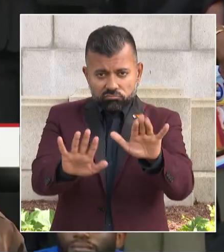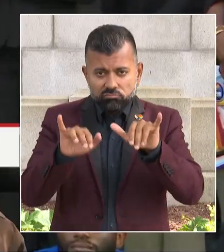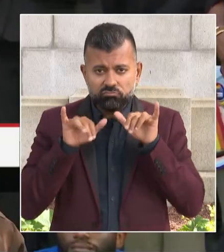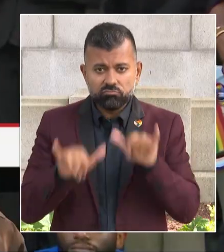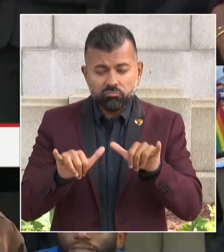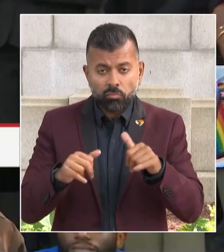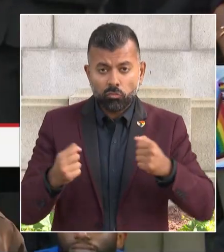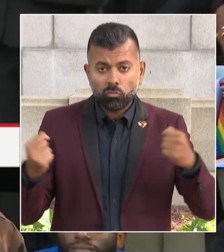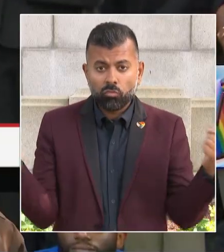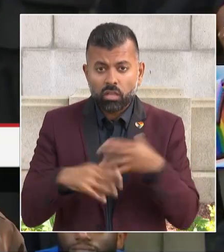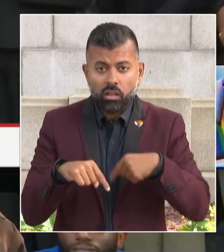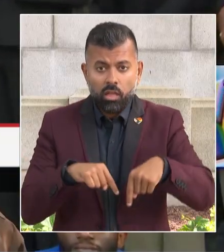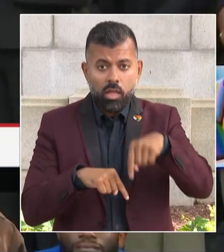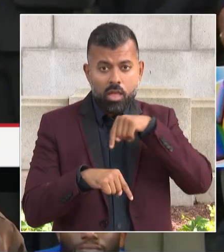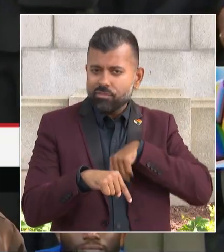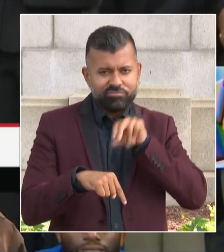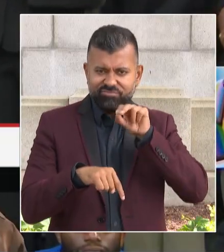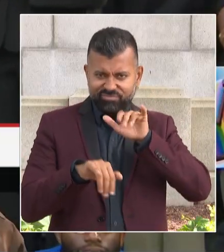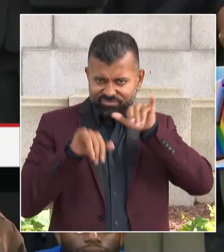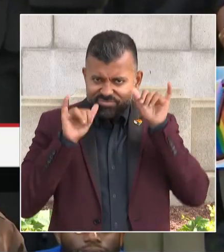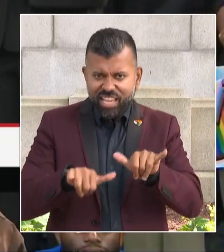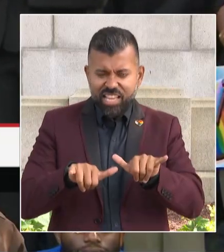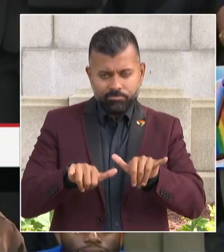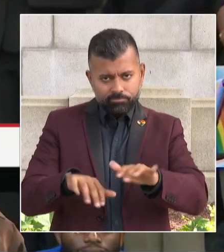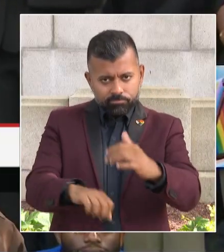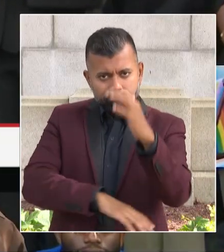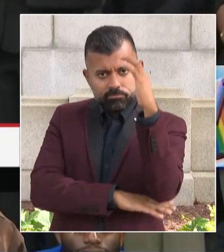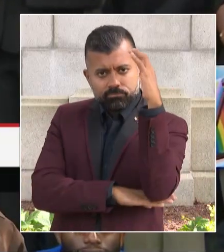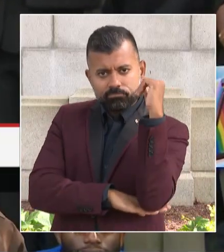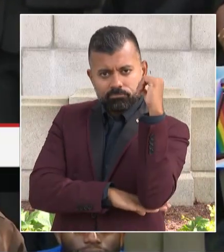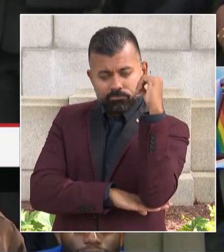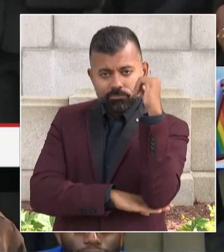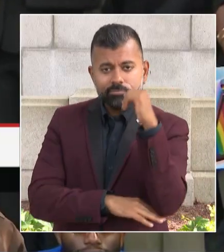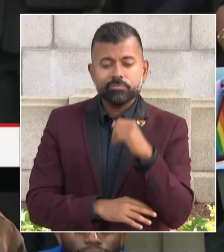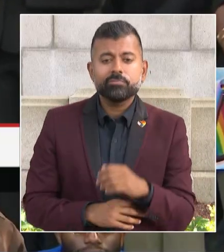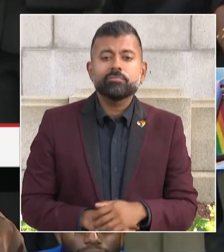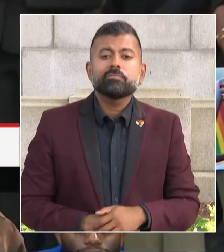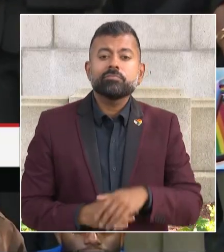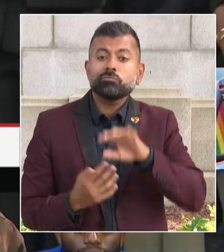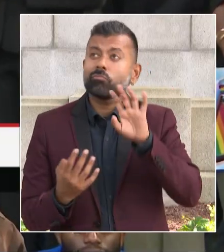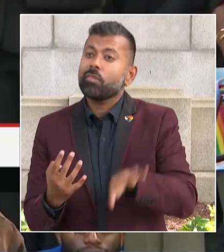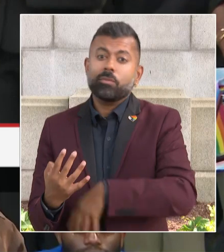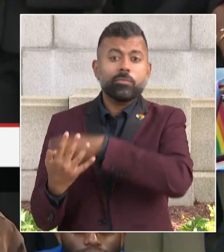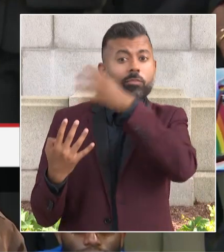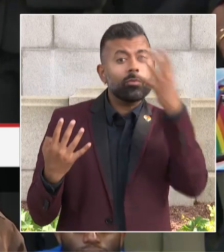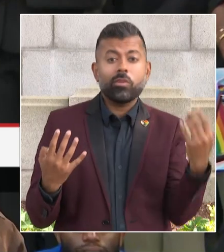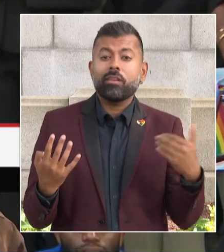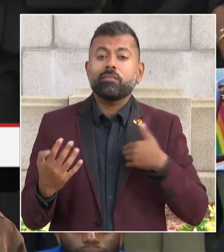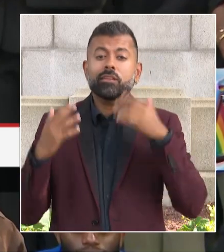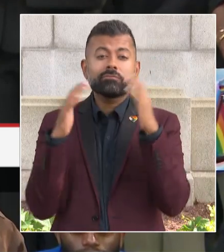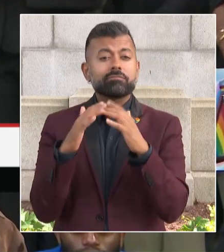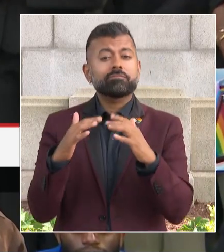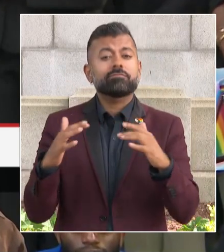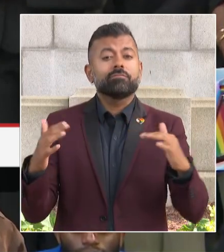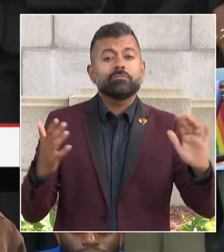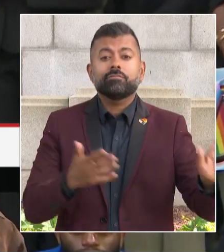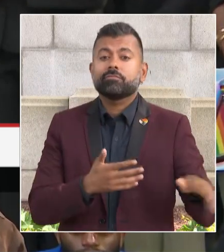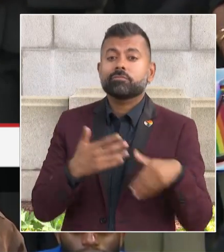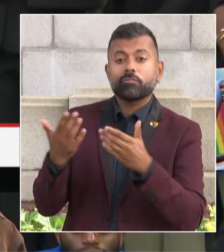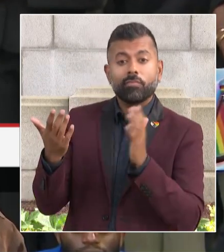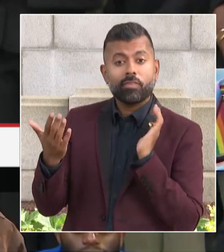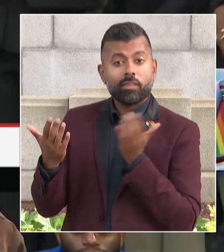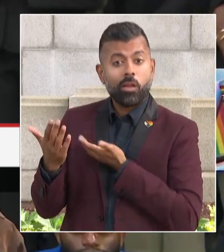the progress flag, the intersex and trans flag, they are banners of